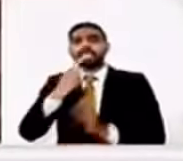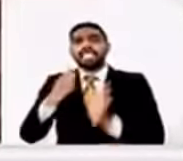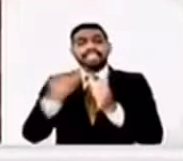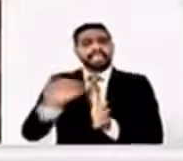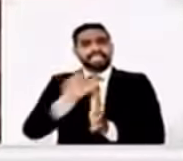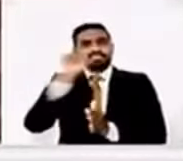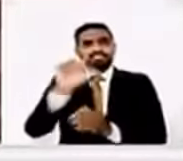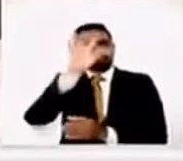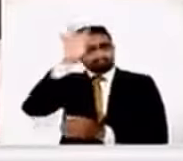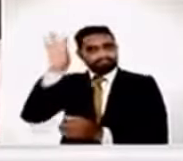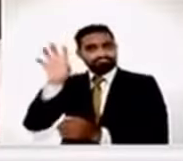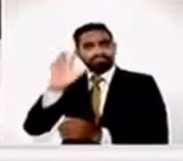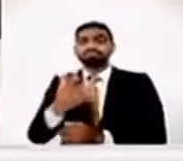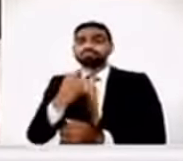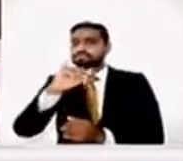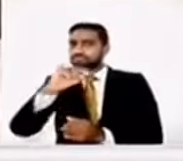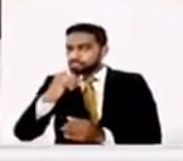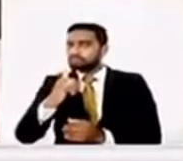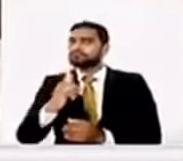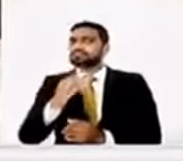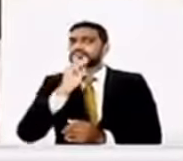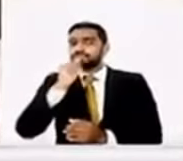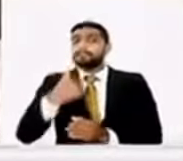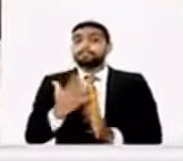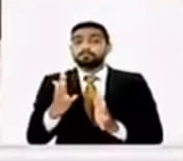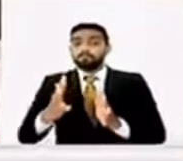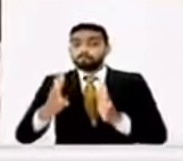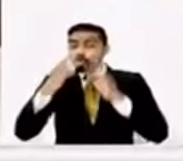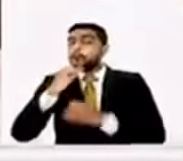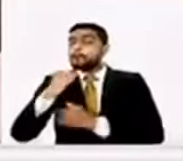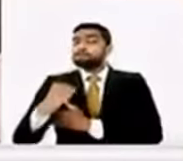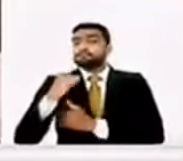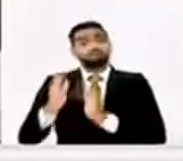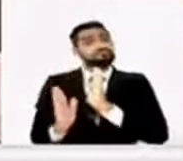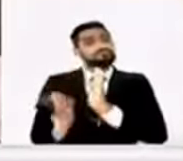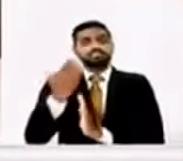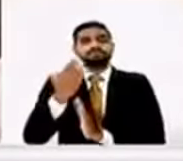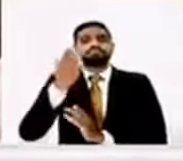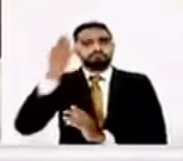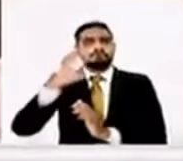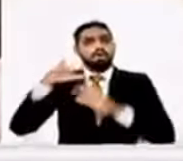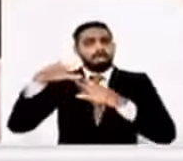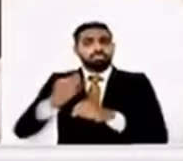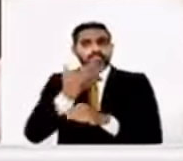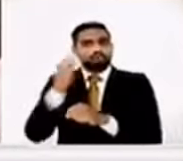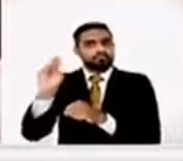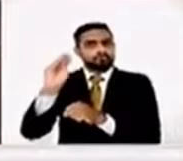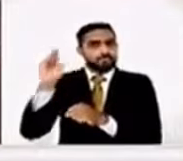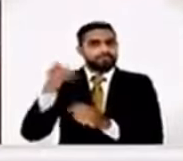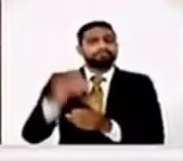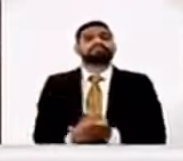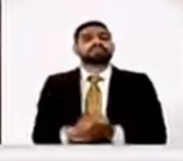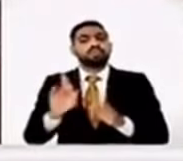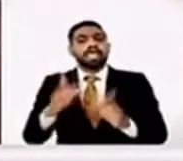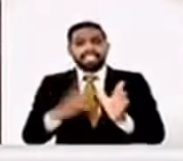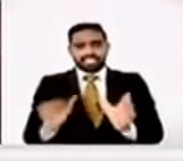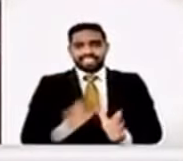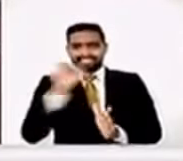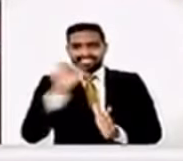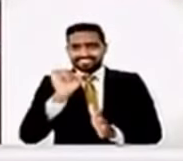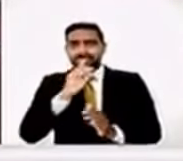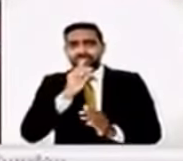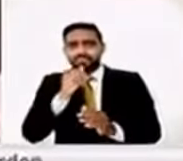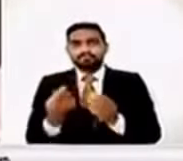the five most powerful economies in the world. The high-growth neighboring Asian market, which accounts for 60% of the